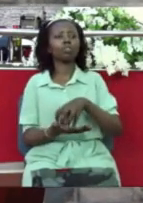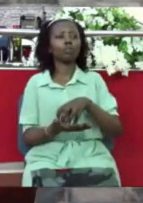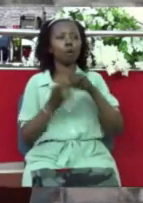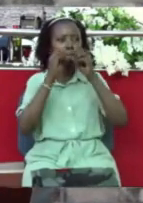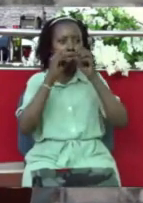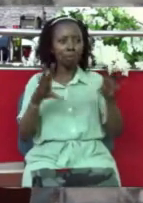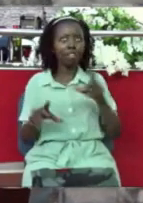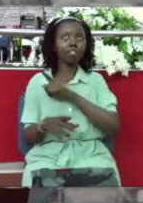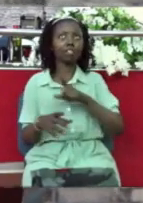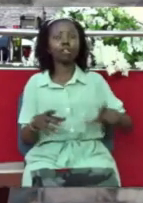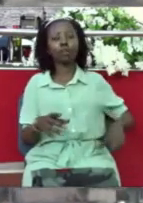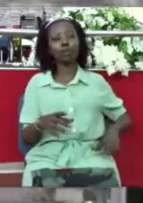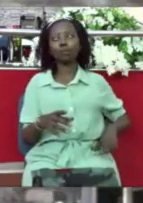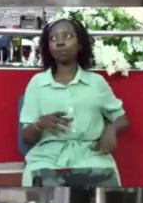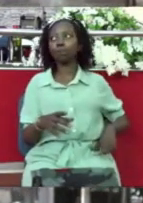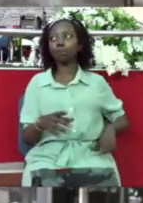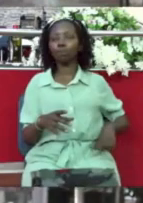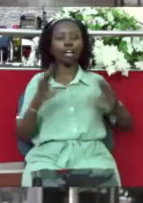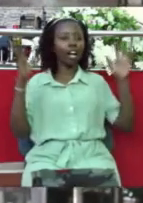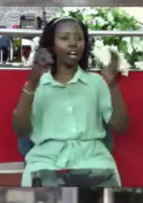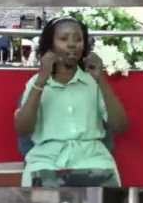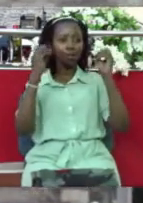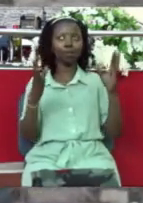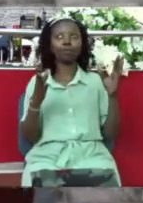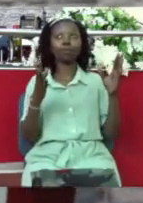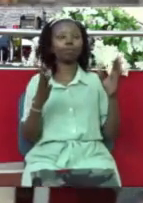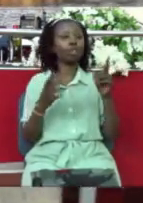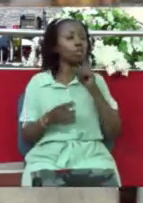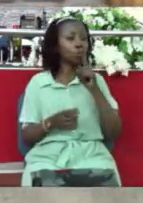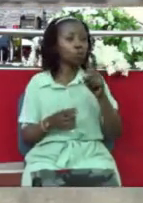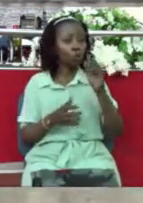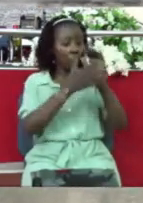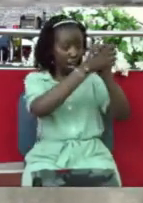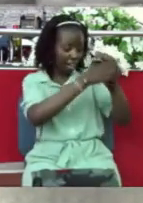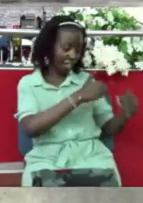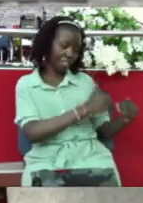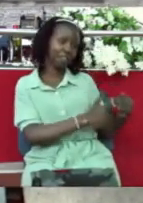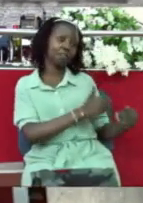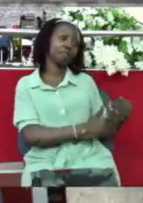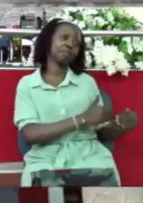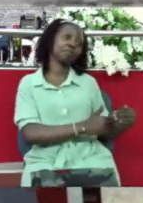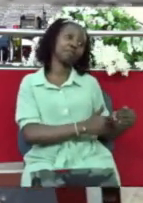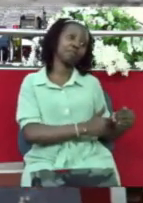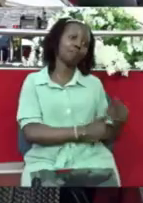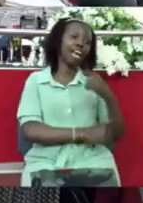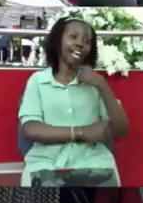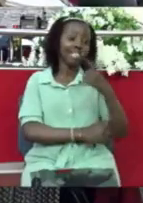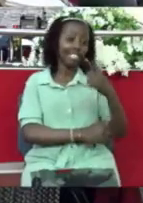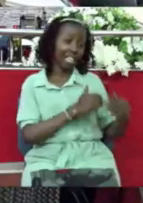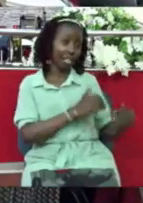Blessed be the name of the Lord. Hallelujah. So say hi to your neighbor again. And tell them, you